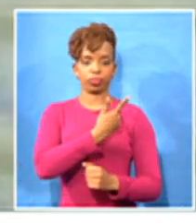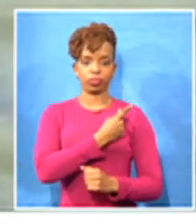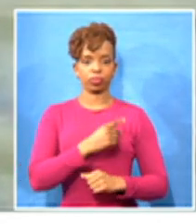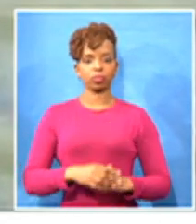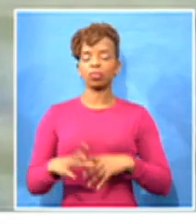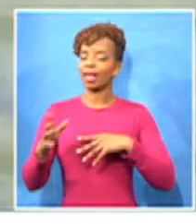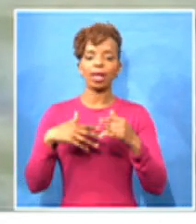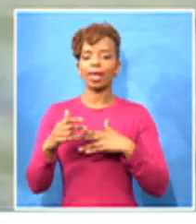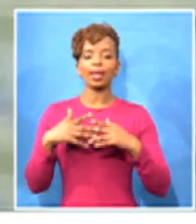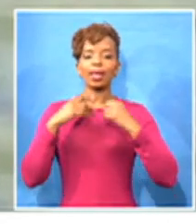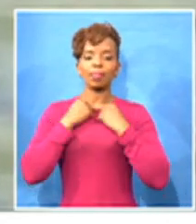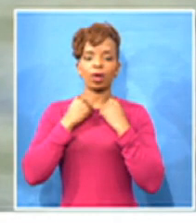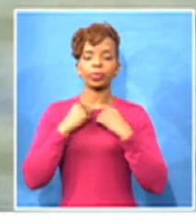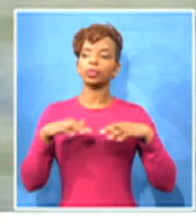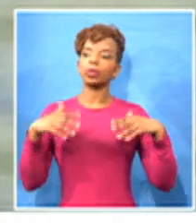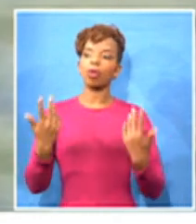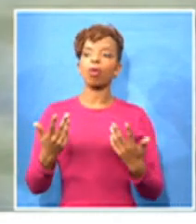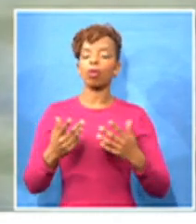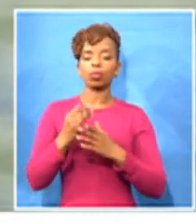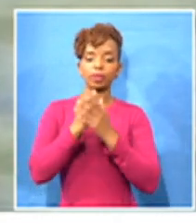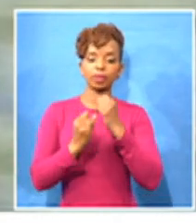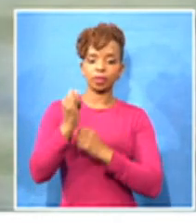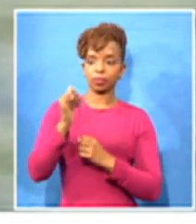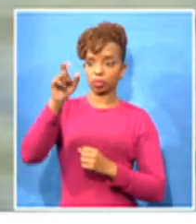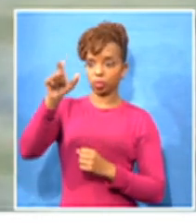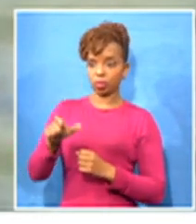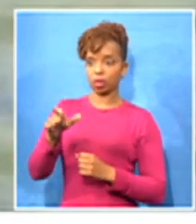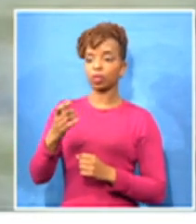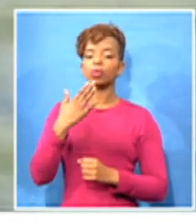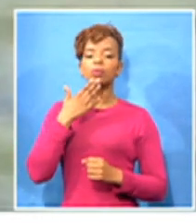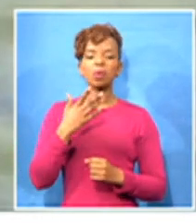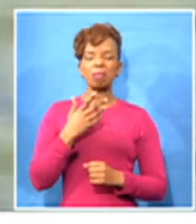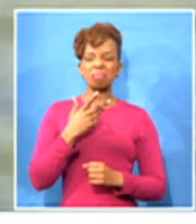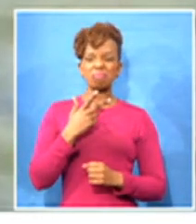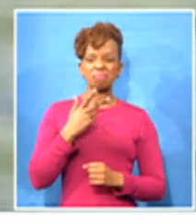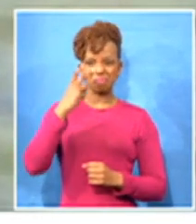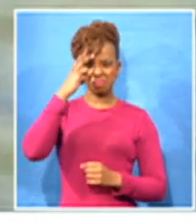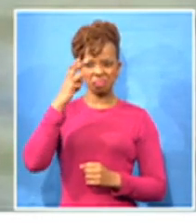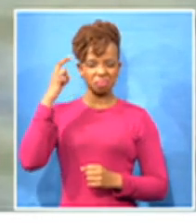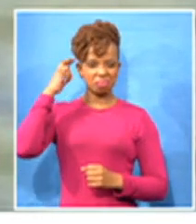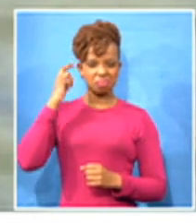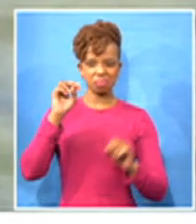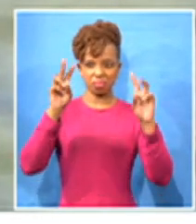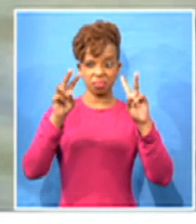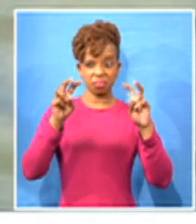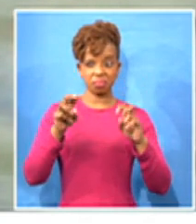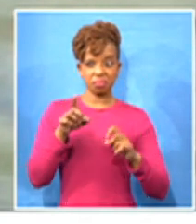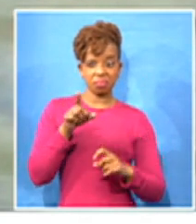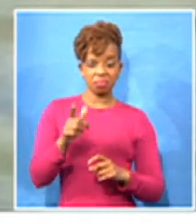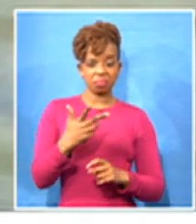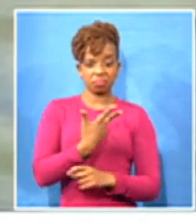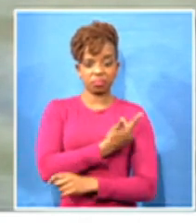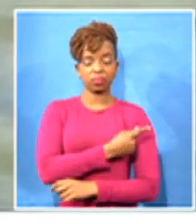any individual who's hesitant, who is two-minded about vaccination, please may I remind you